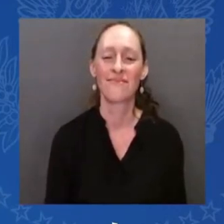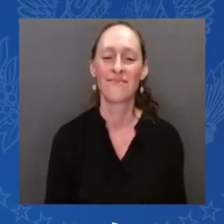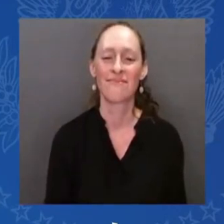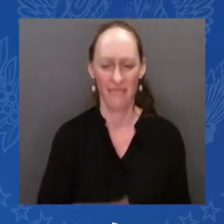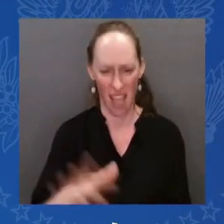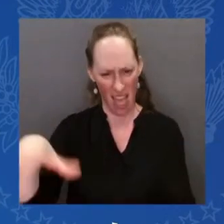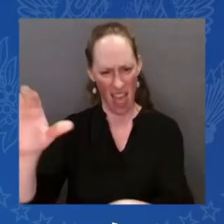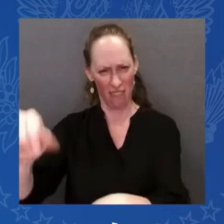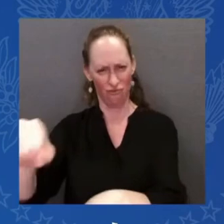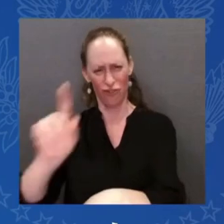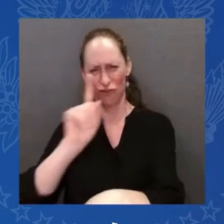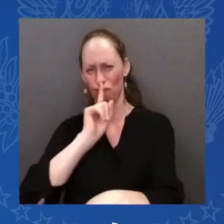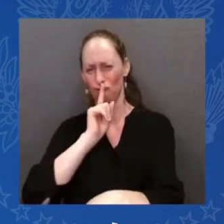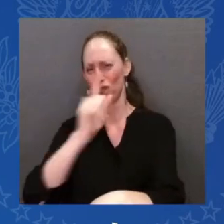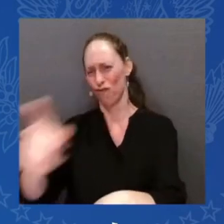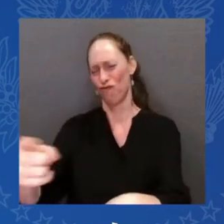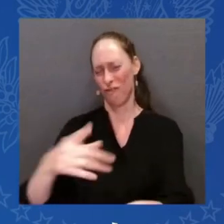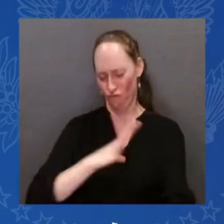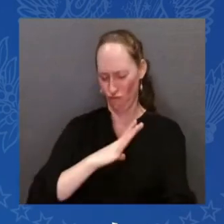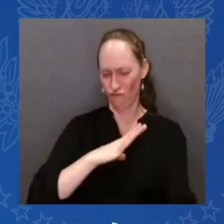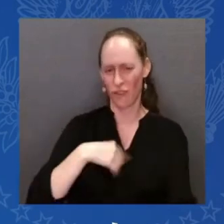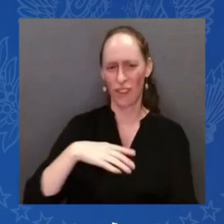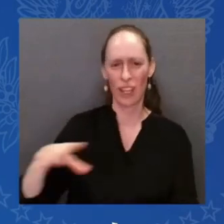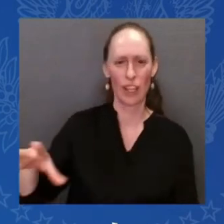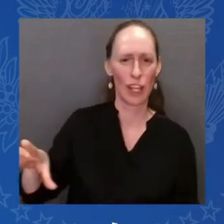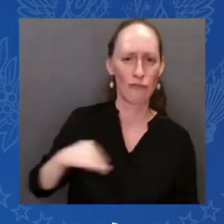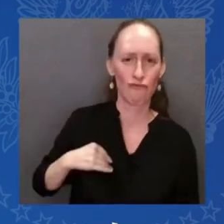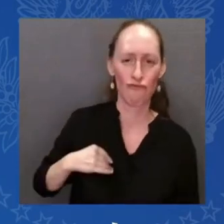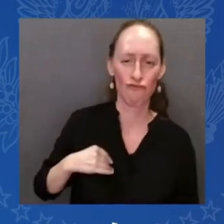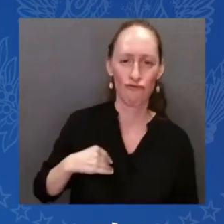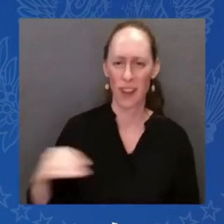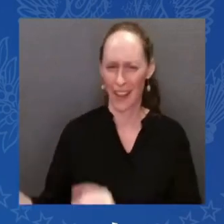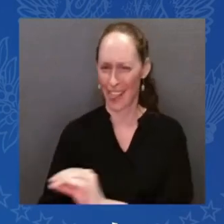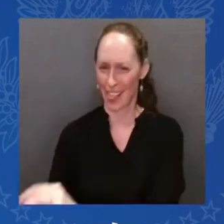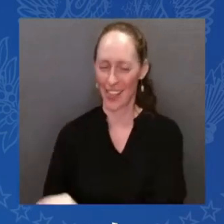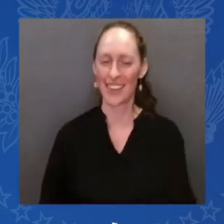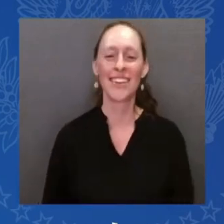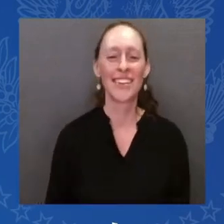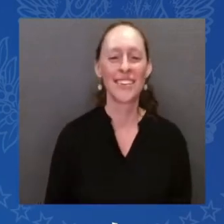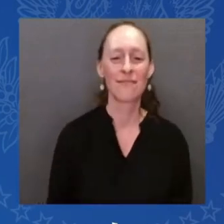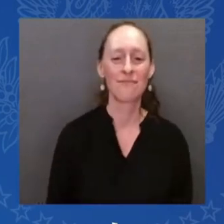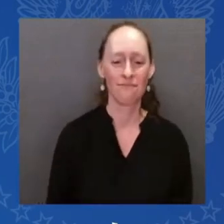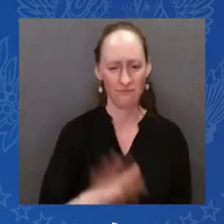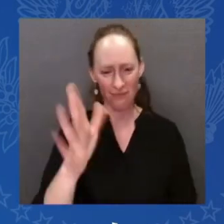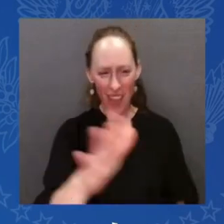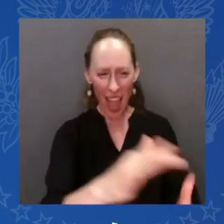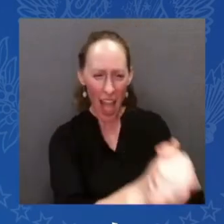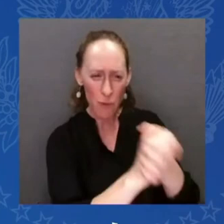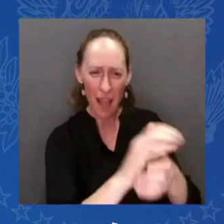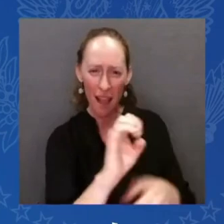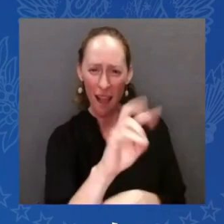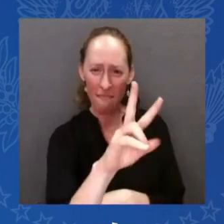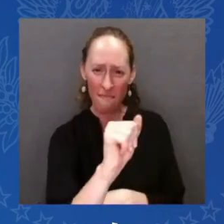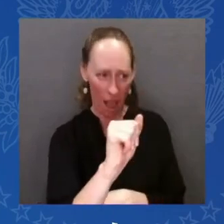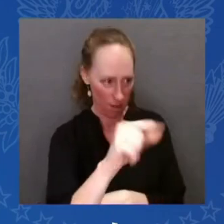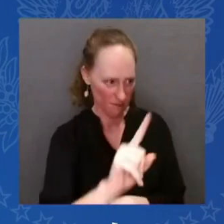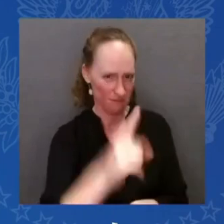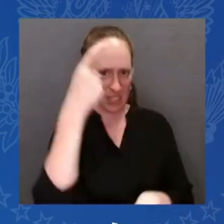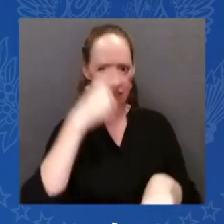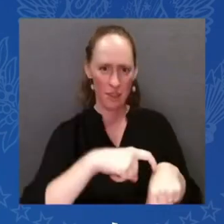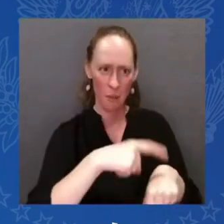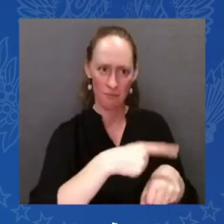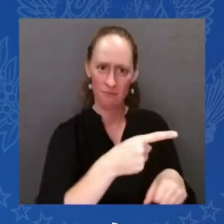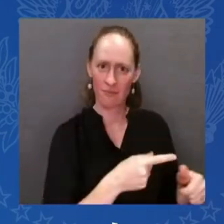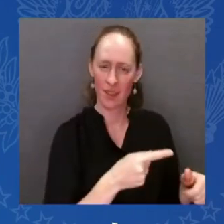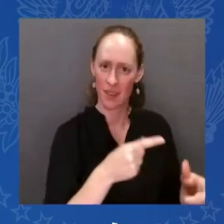your debut as a director, adding another accomplishment to an already incredible, incredible career. We've known each other a